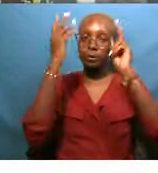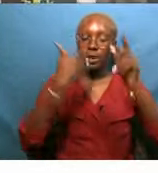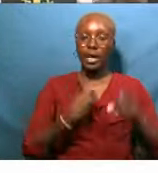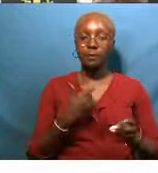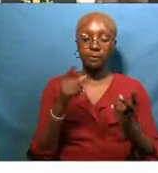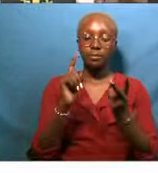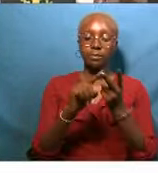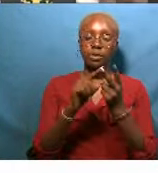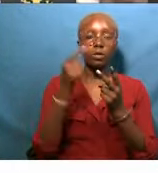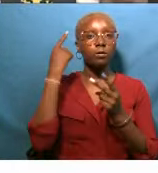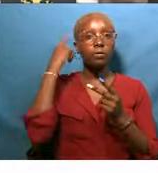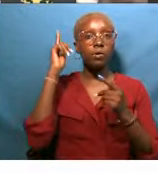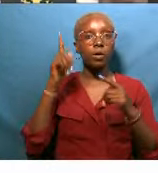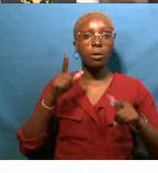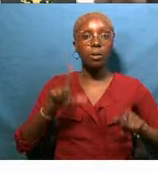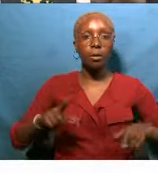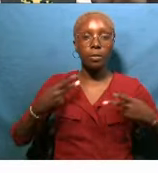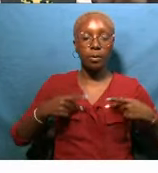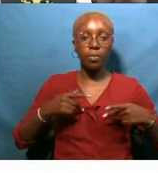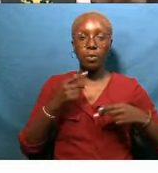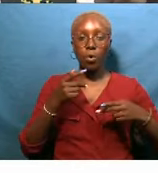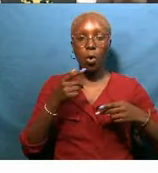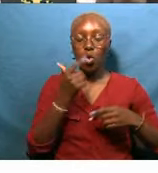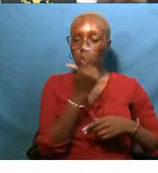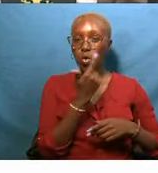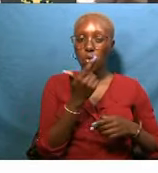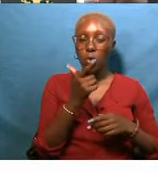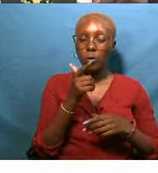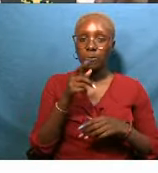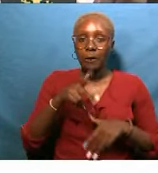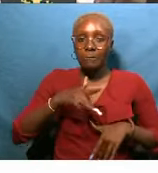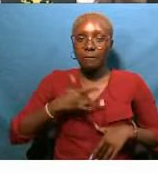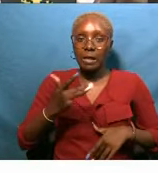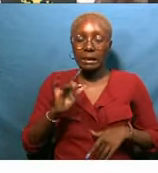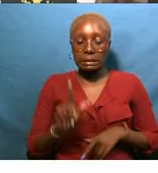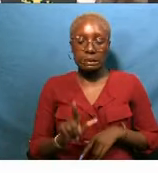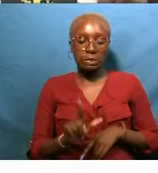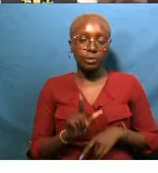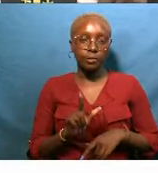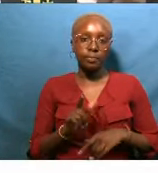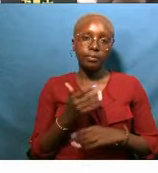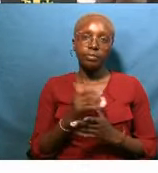are feeling lowly and in scarcity and are depressed.